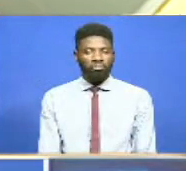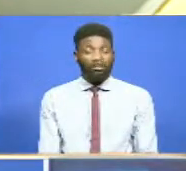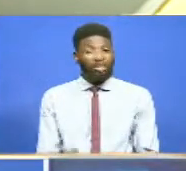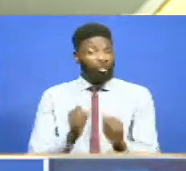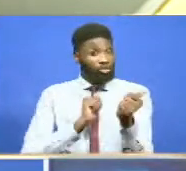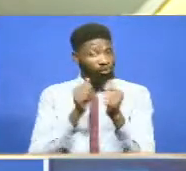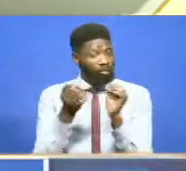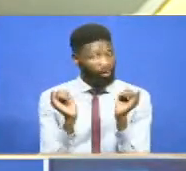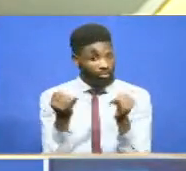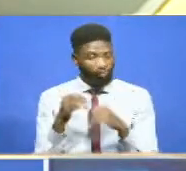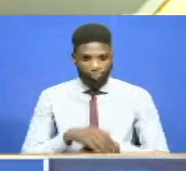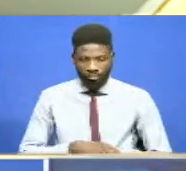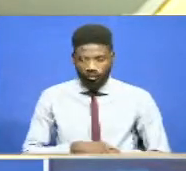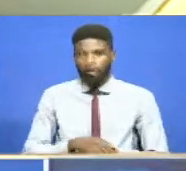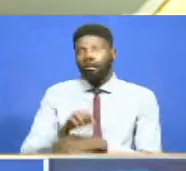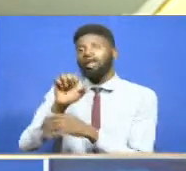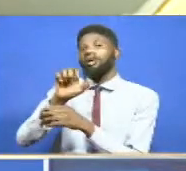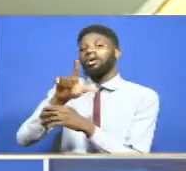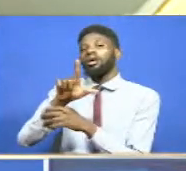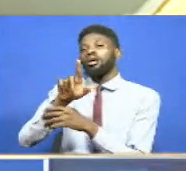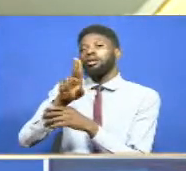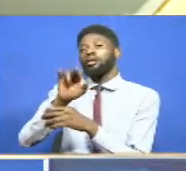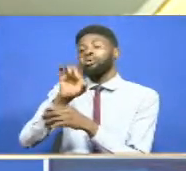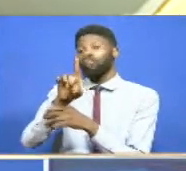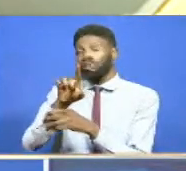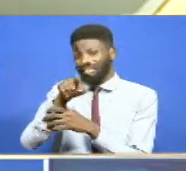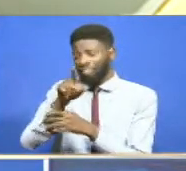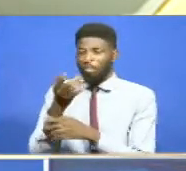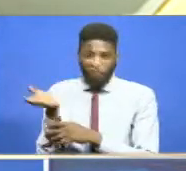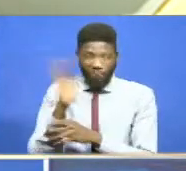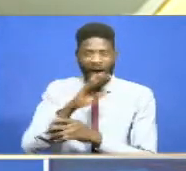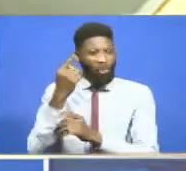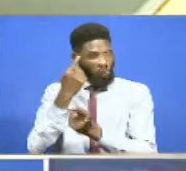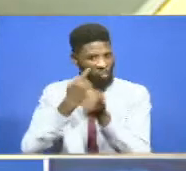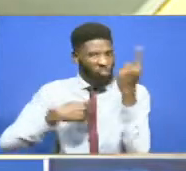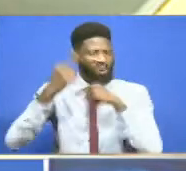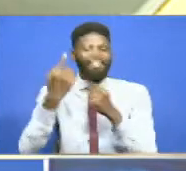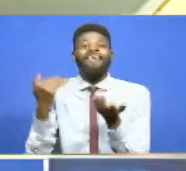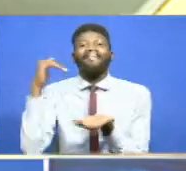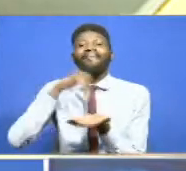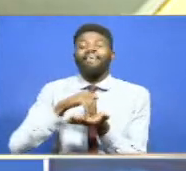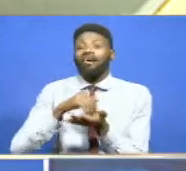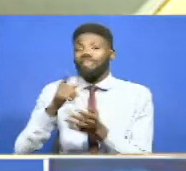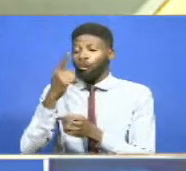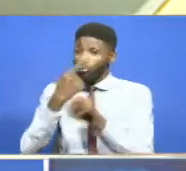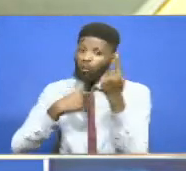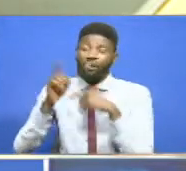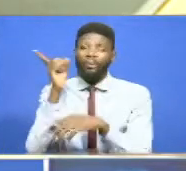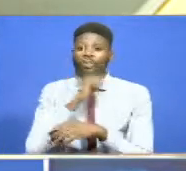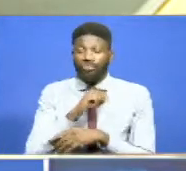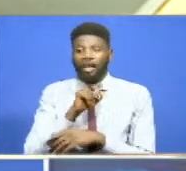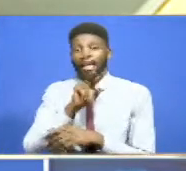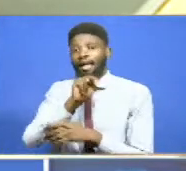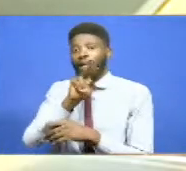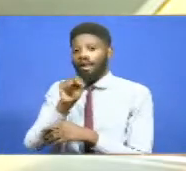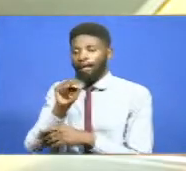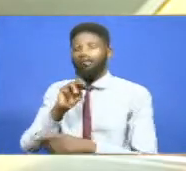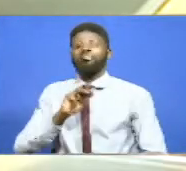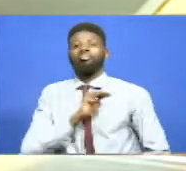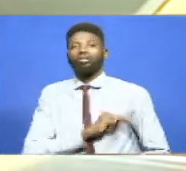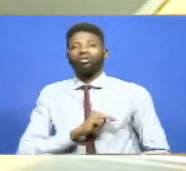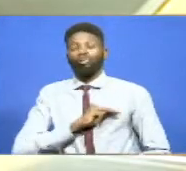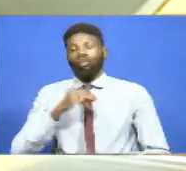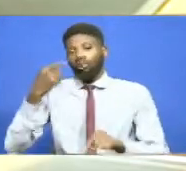Michezoni ni kwamba Eliud Kipchoge alirejelea hali yake ya ushindi kwa kutoa ubingwa wa mbio za marathoni za NN Mission